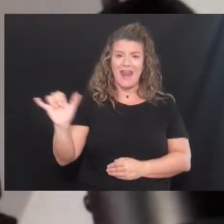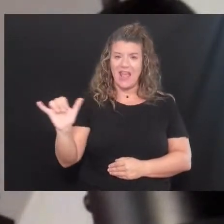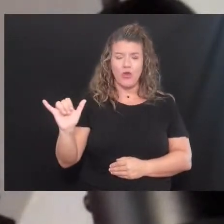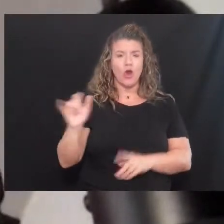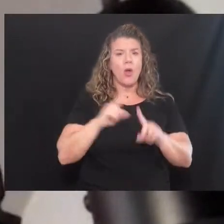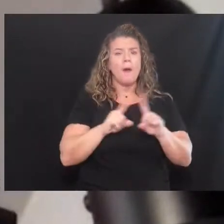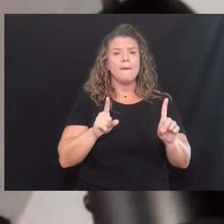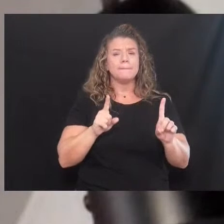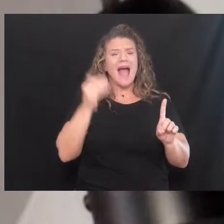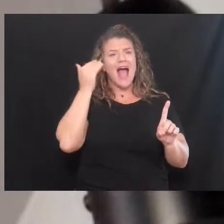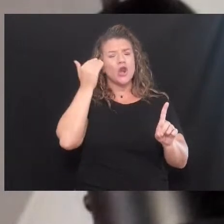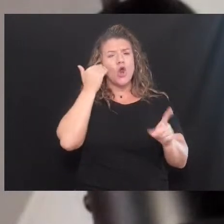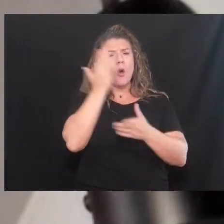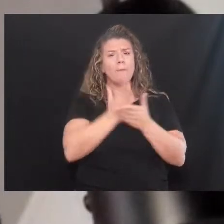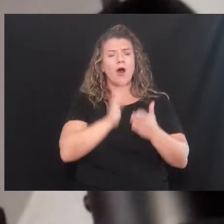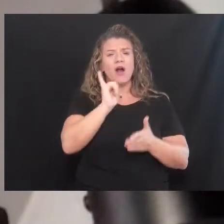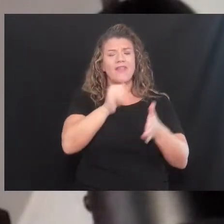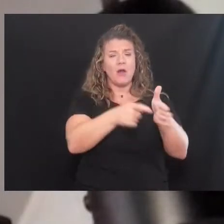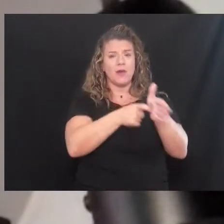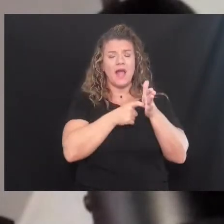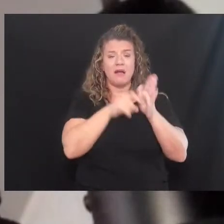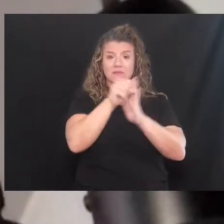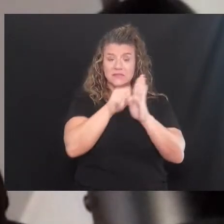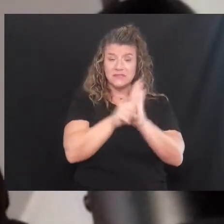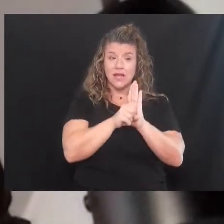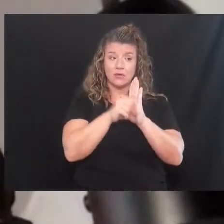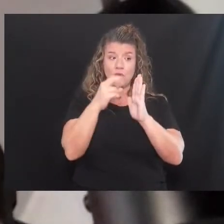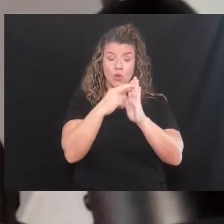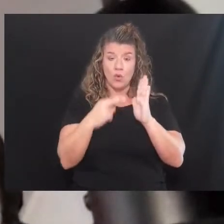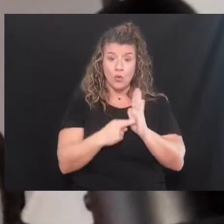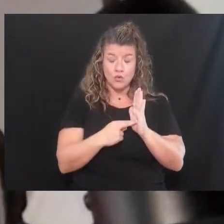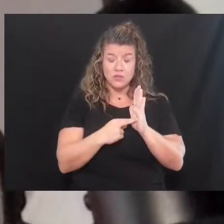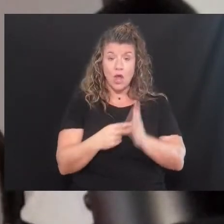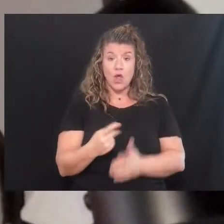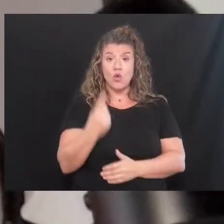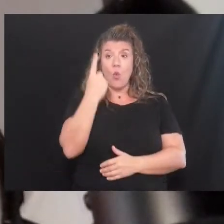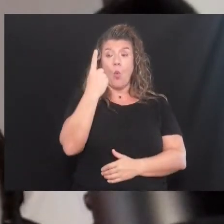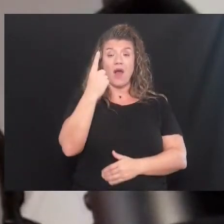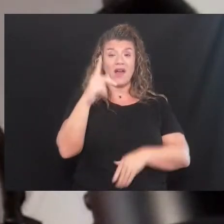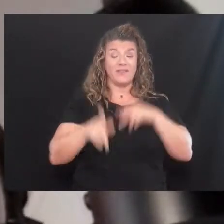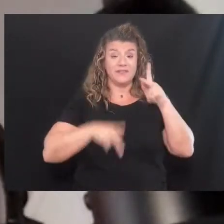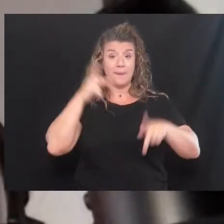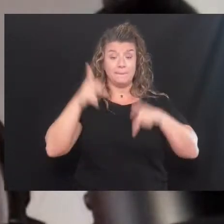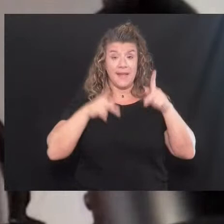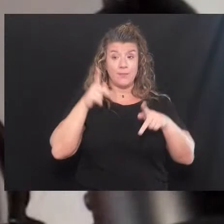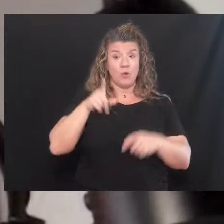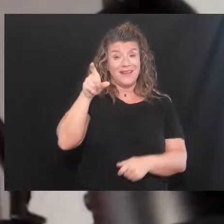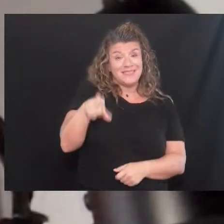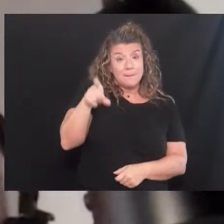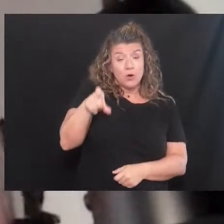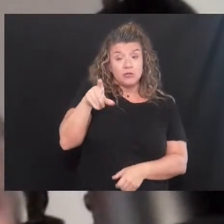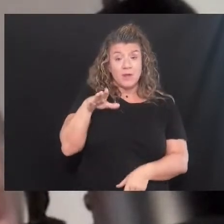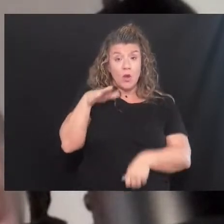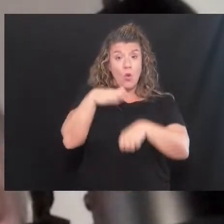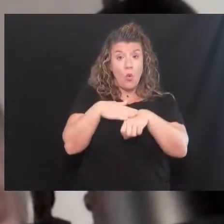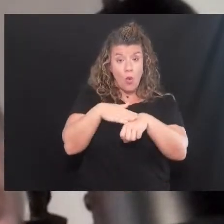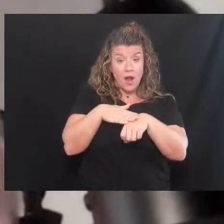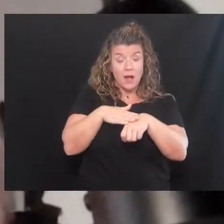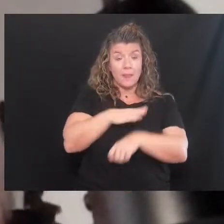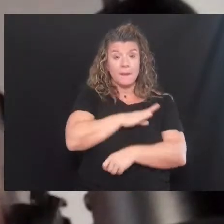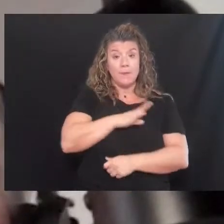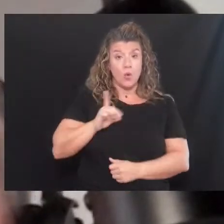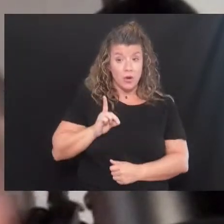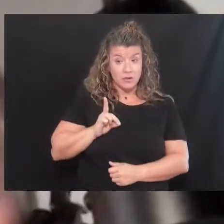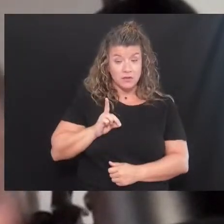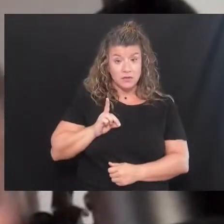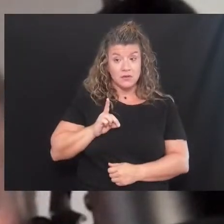know that part of the requirements in state code is one of the people that's supposed to be appointed as far as the